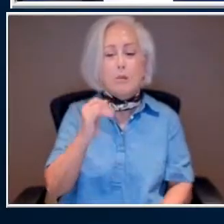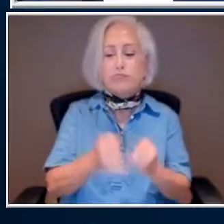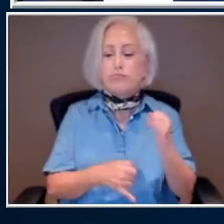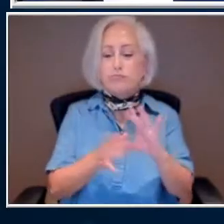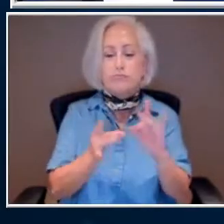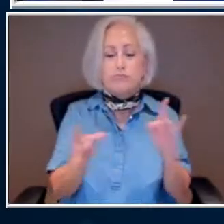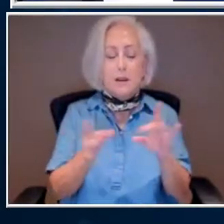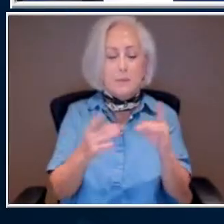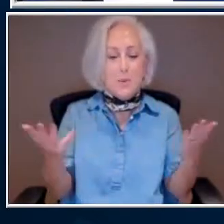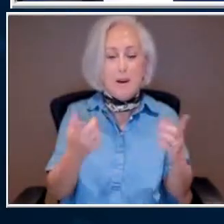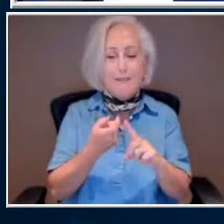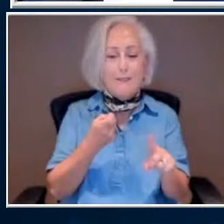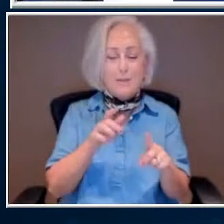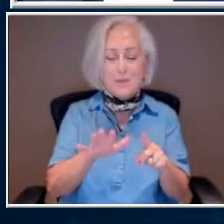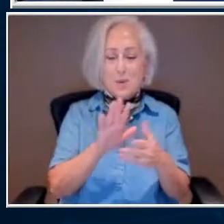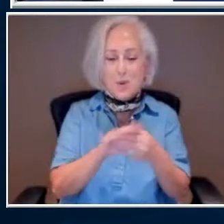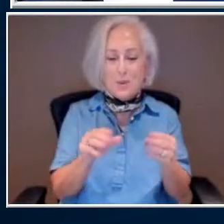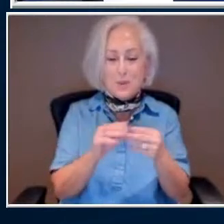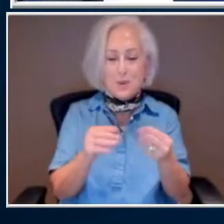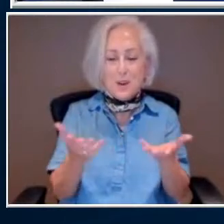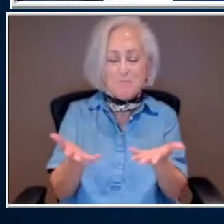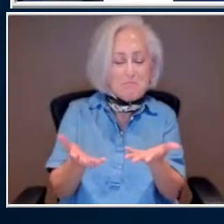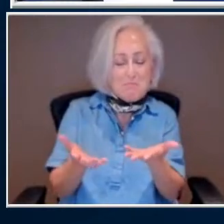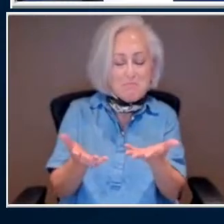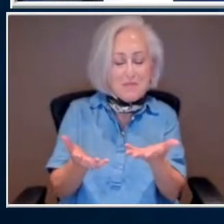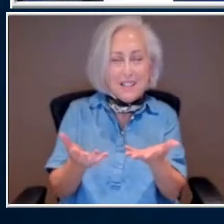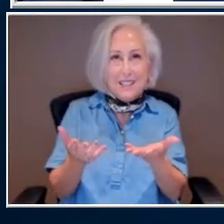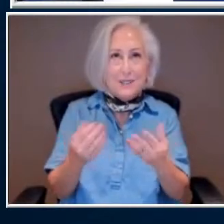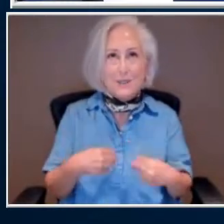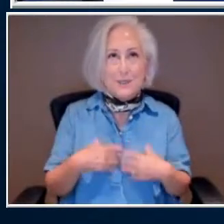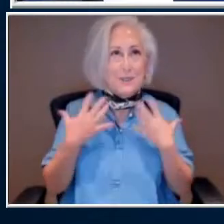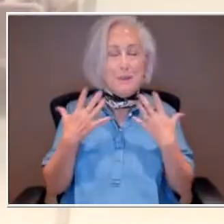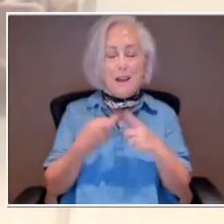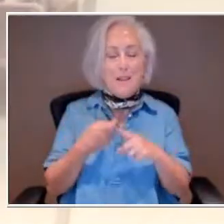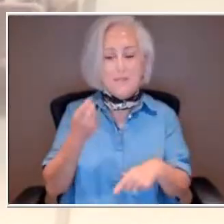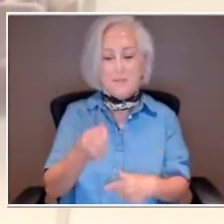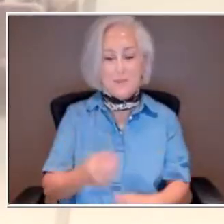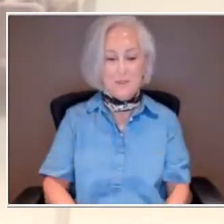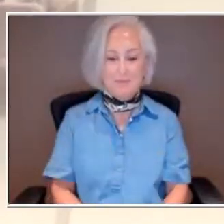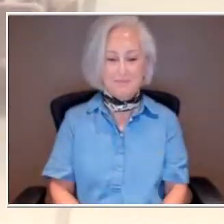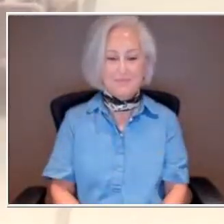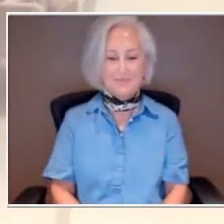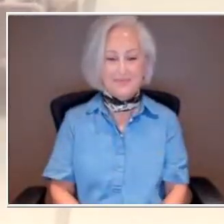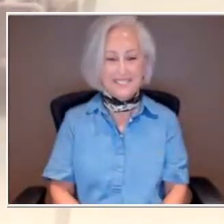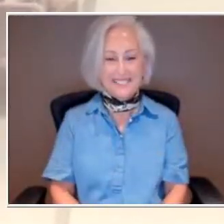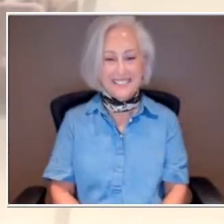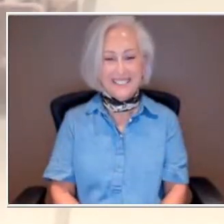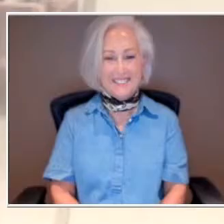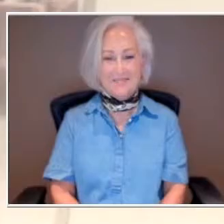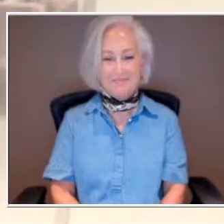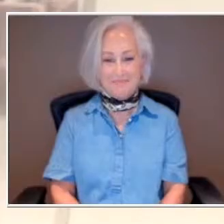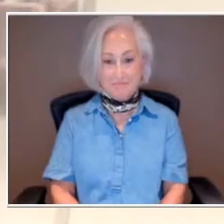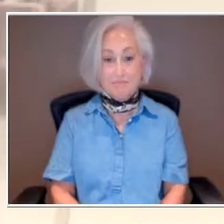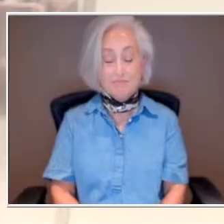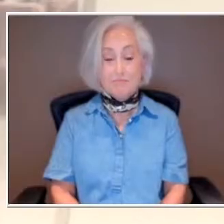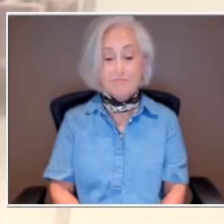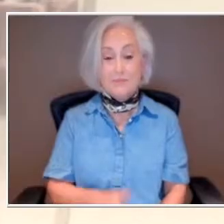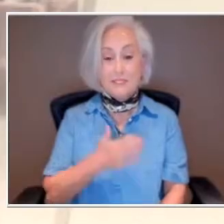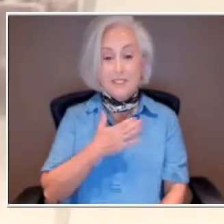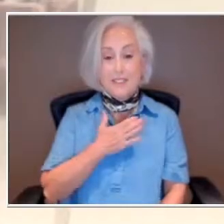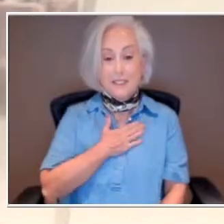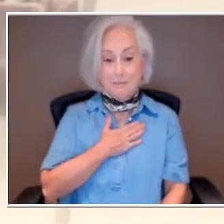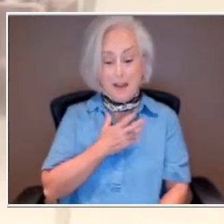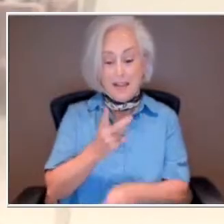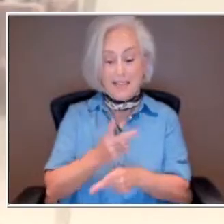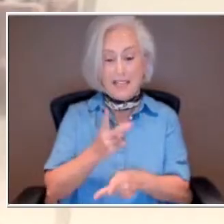your story for those watching and being inspired by you? Well, as far as my care at